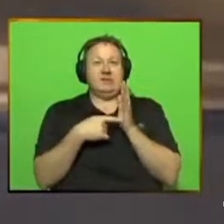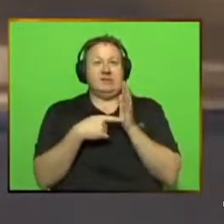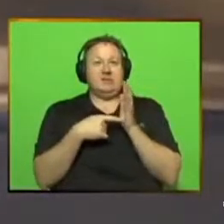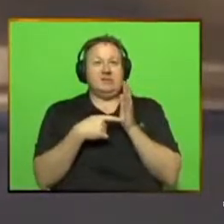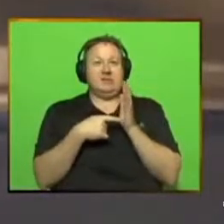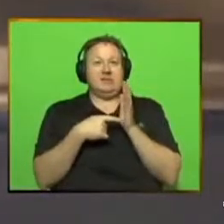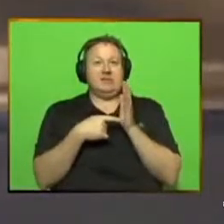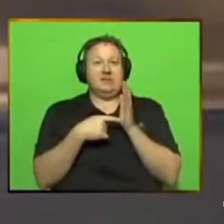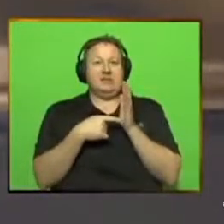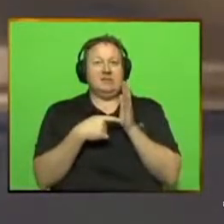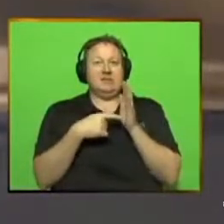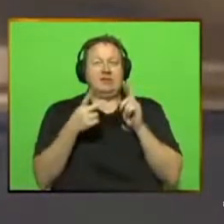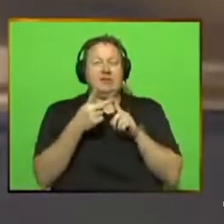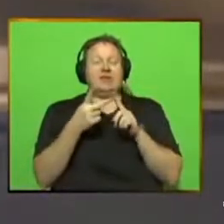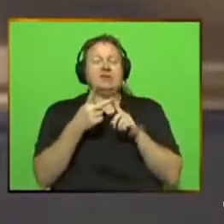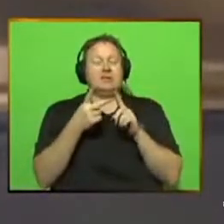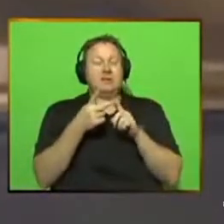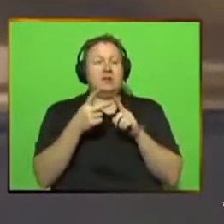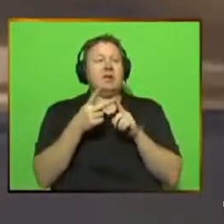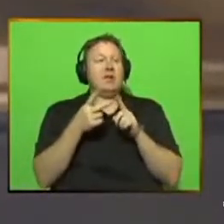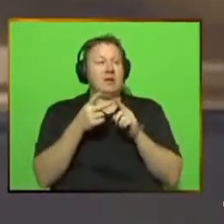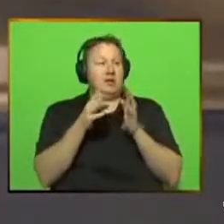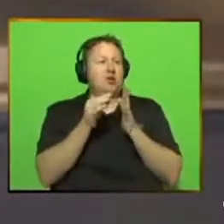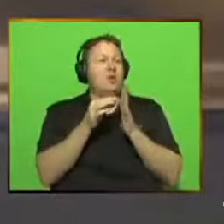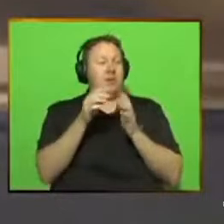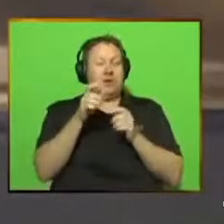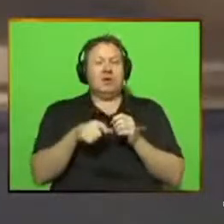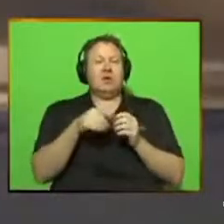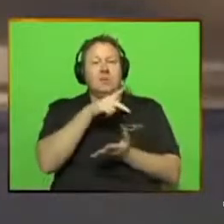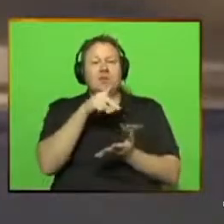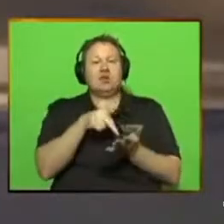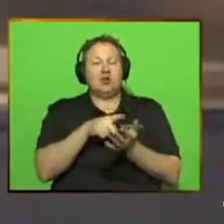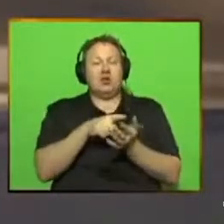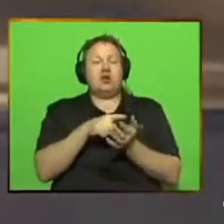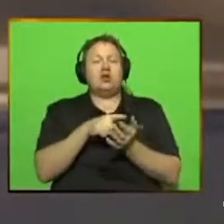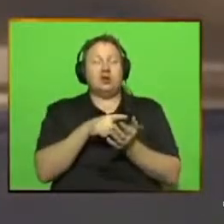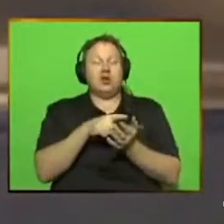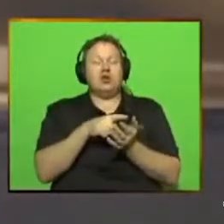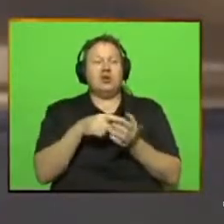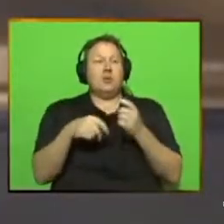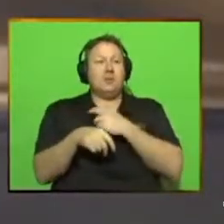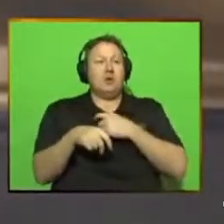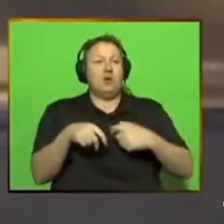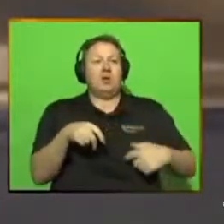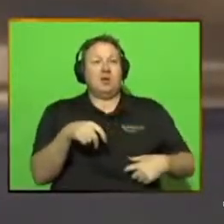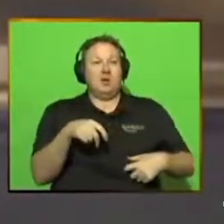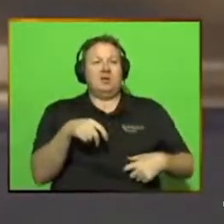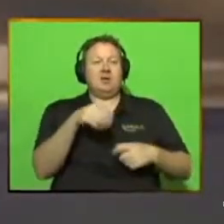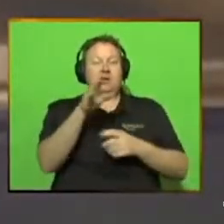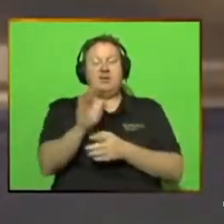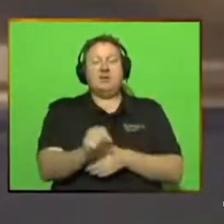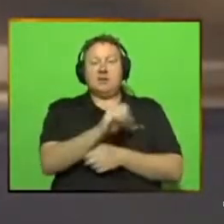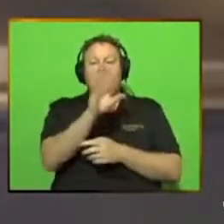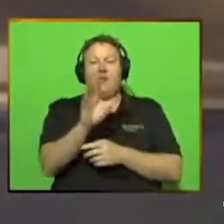the second nominee for the position of President of the Republic of South